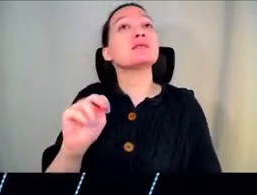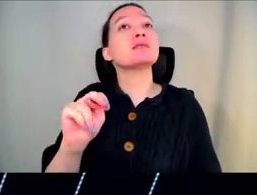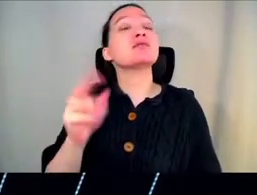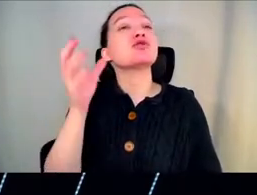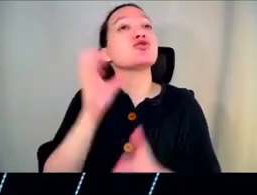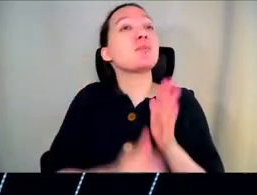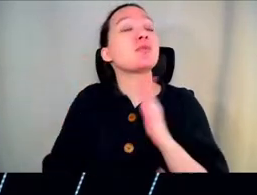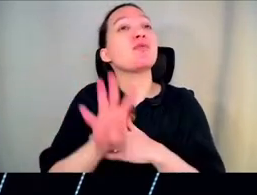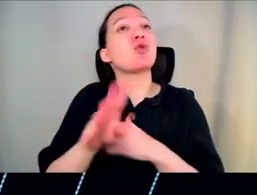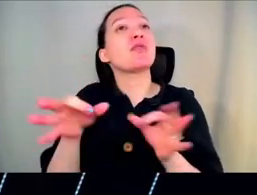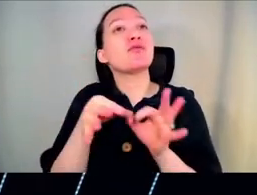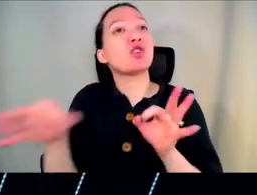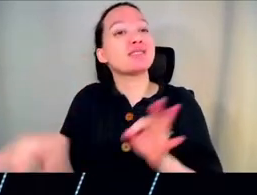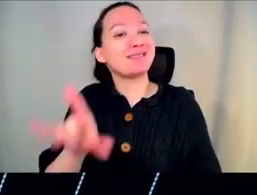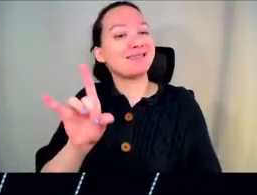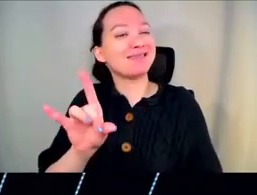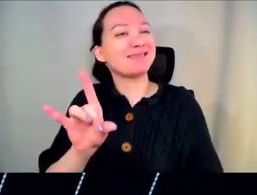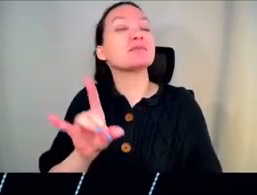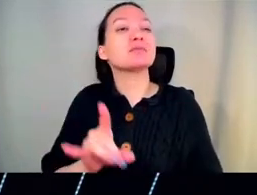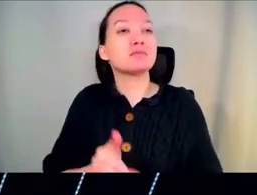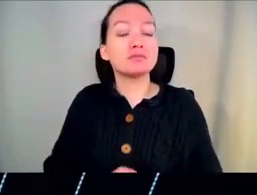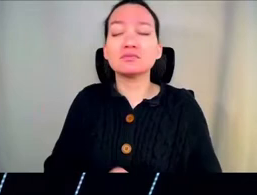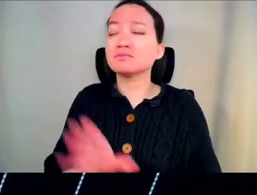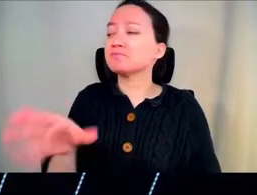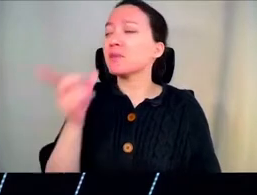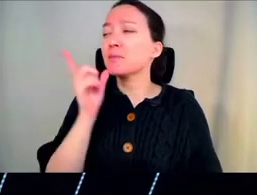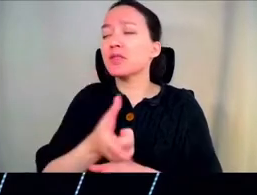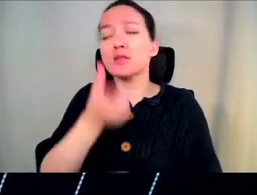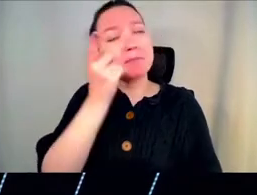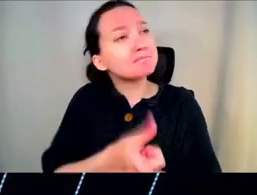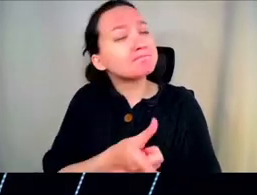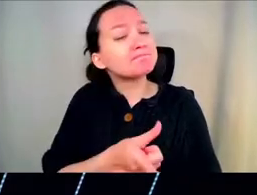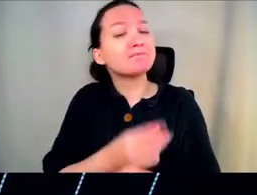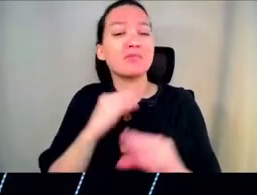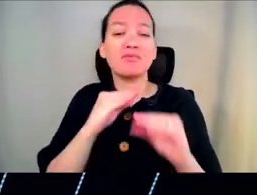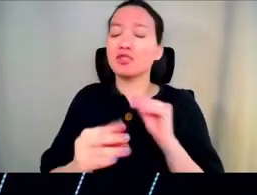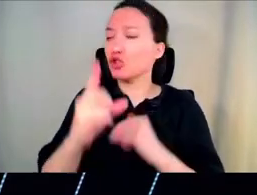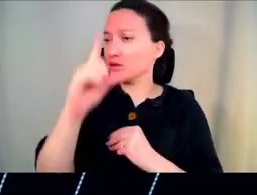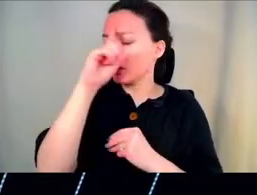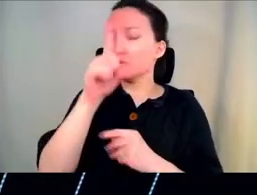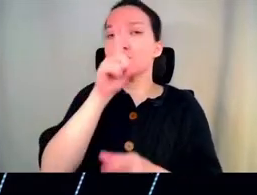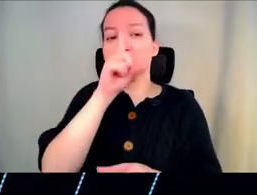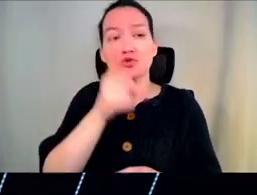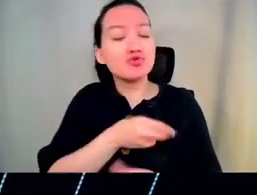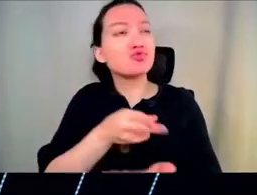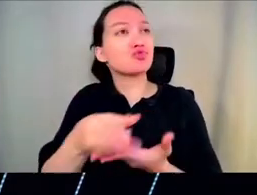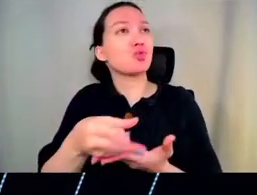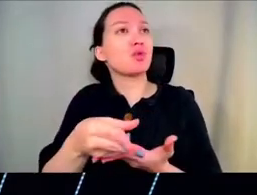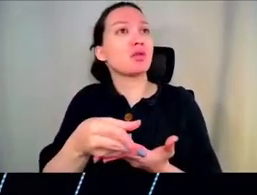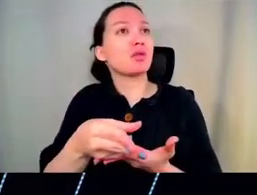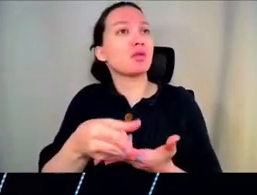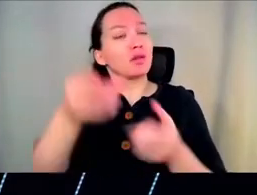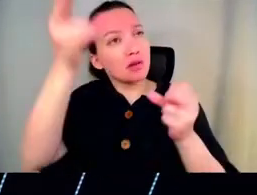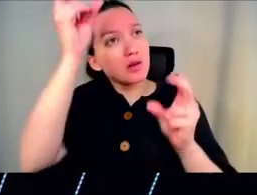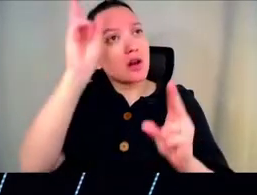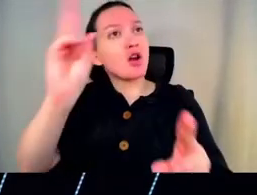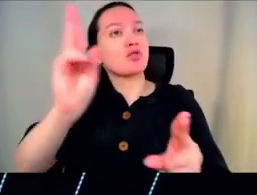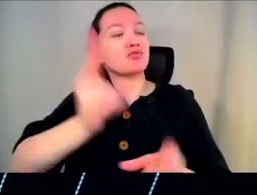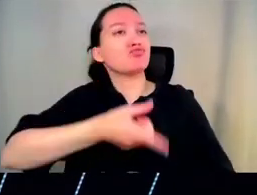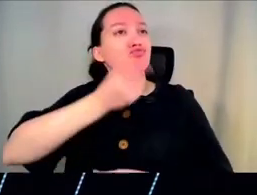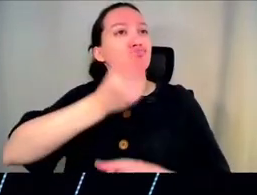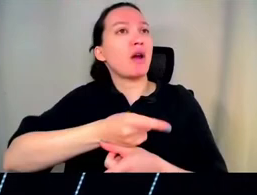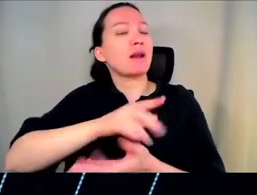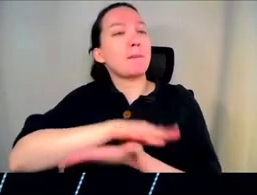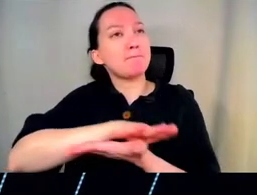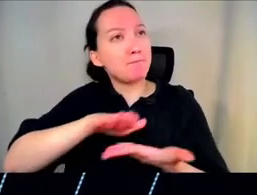verse 8. And now, dear brothers and sisters, one final thing. Fix your thoughts on what is true and honorable and right and